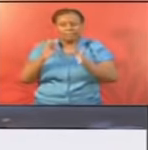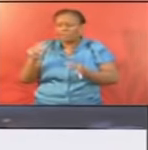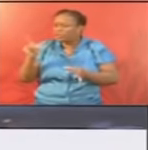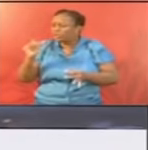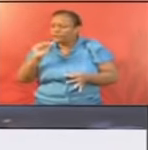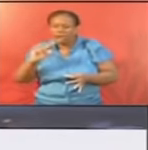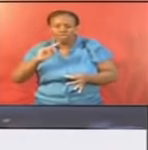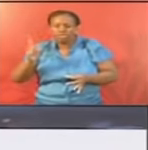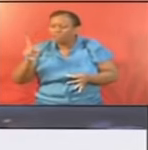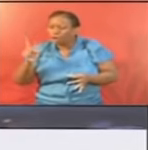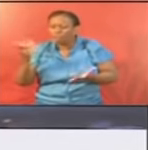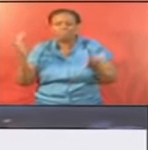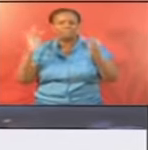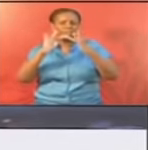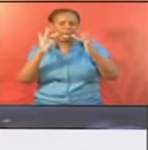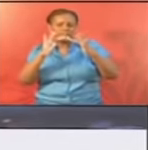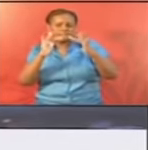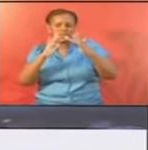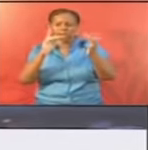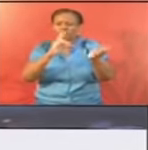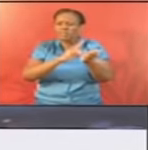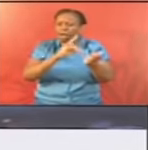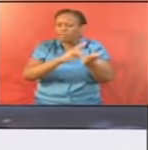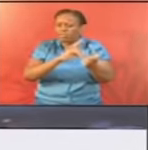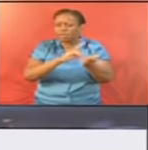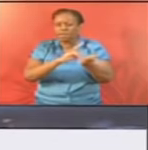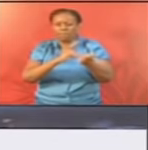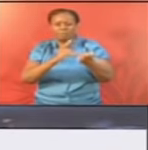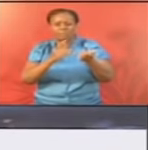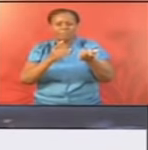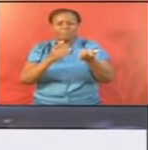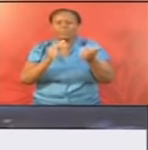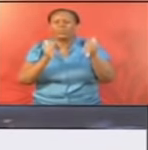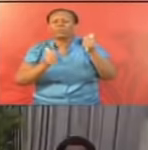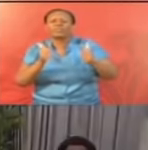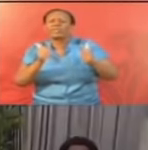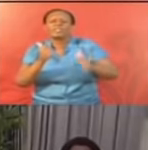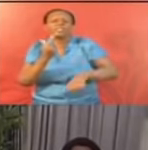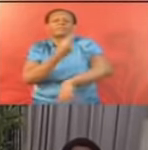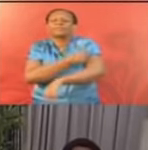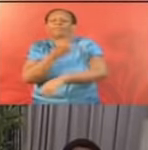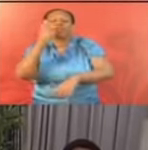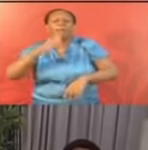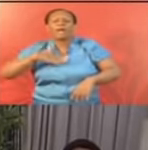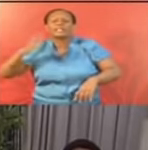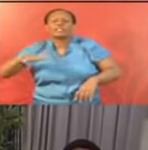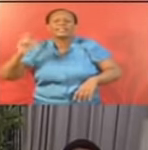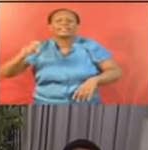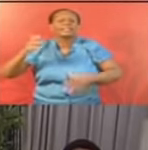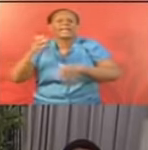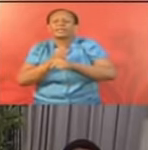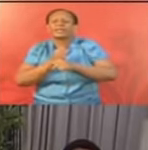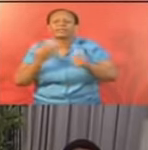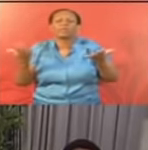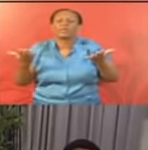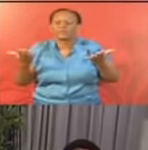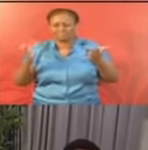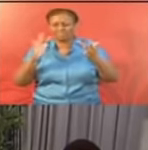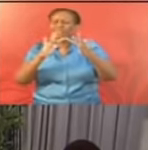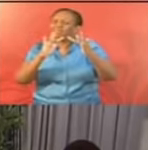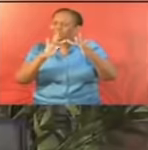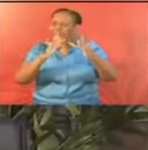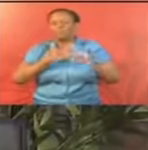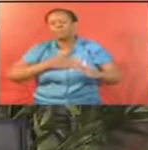your child is supposed to get. Thank you, Candice. Thank you, Ms. Sukhchand, and thank